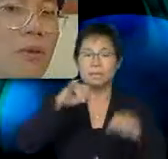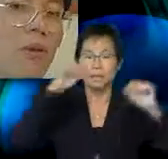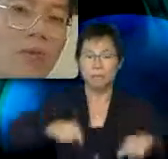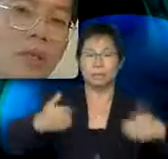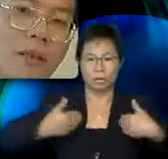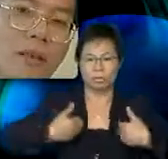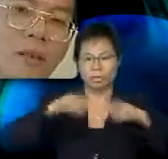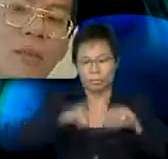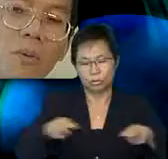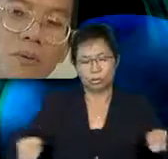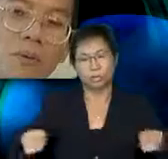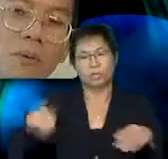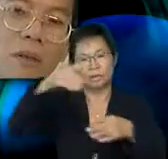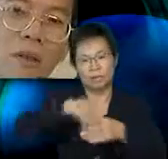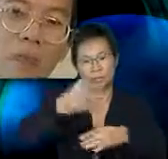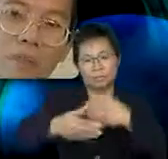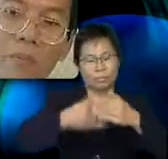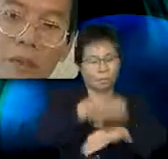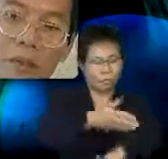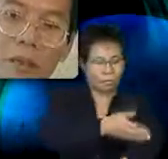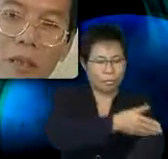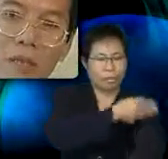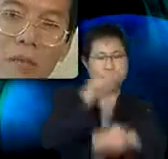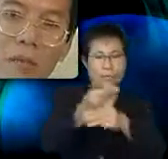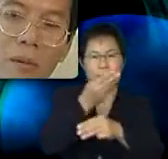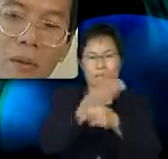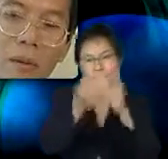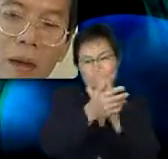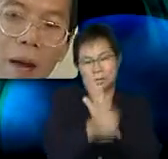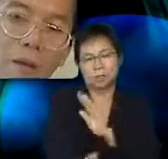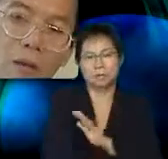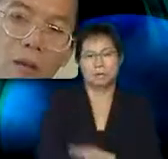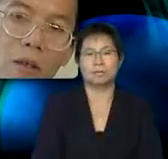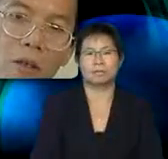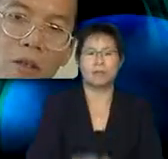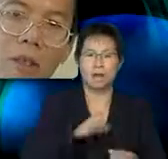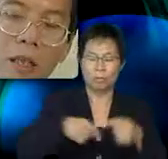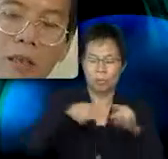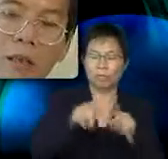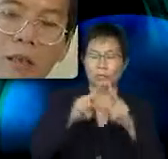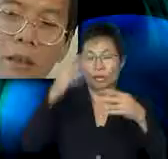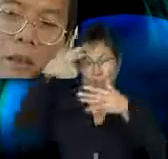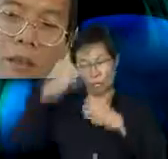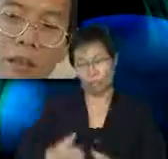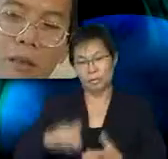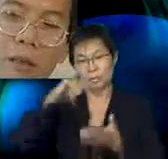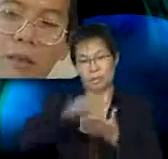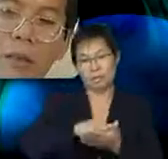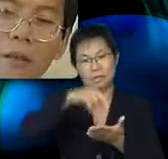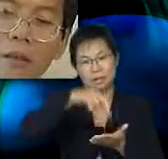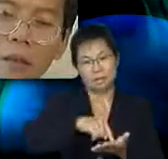help children improve their mathematical skills. I'm also very confident that